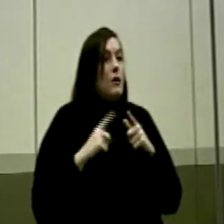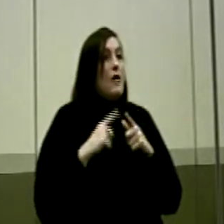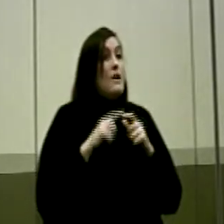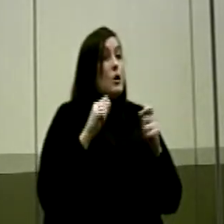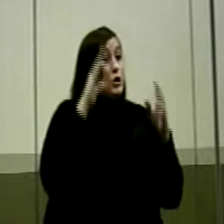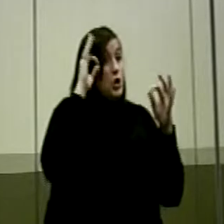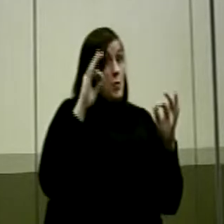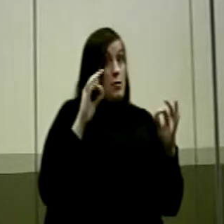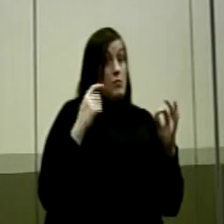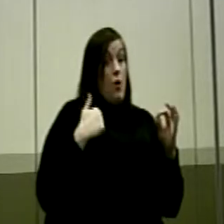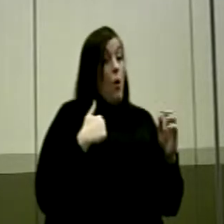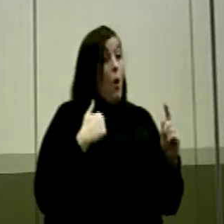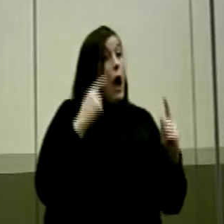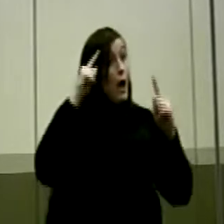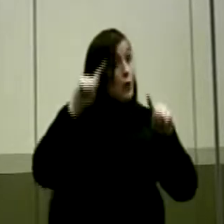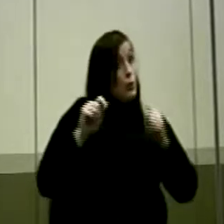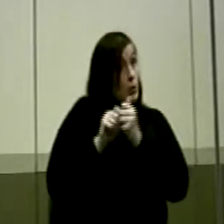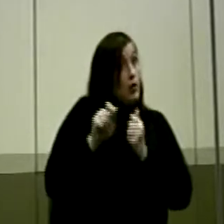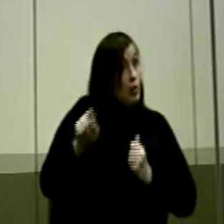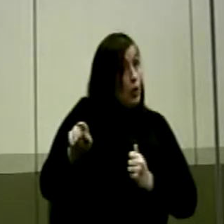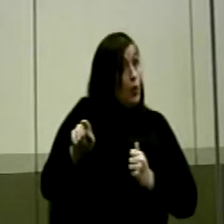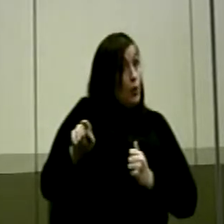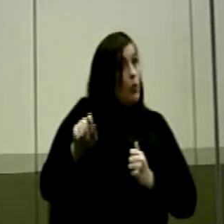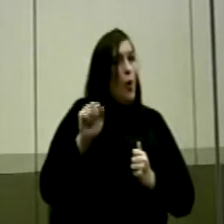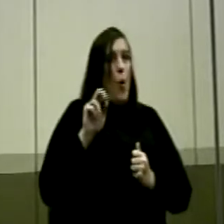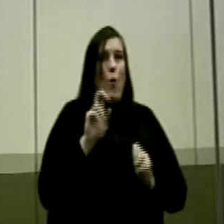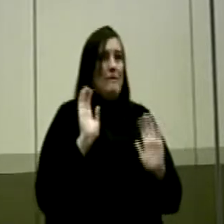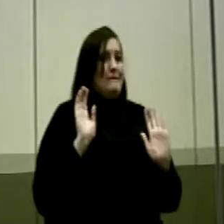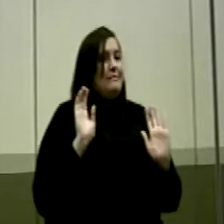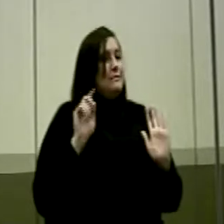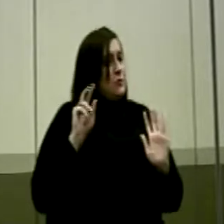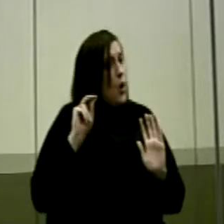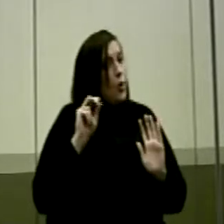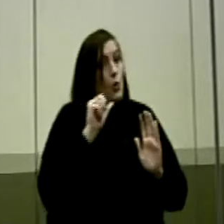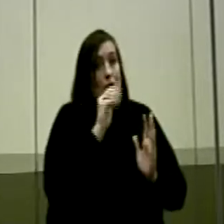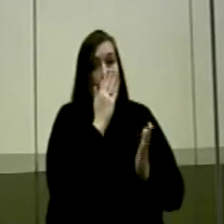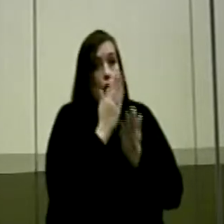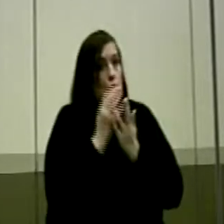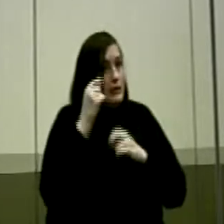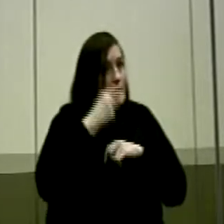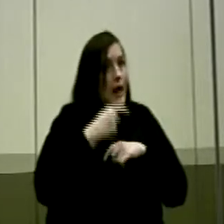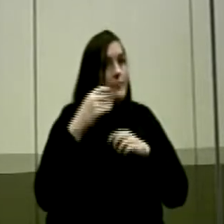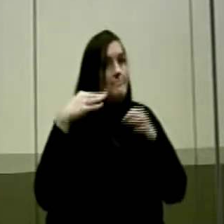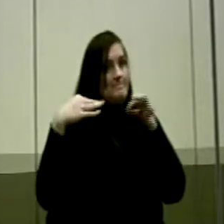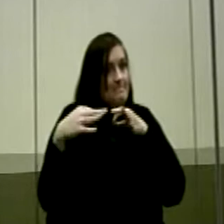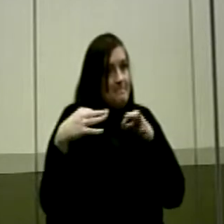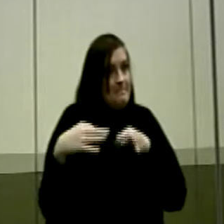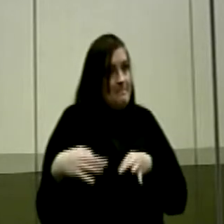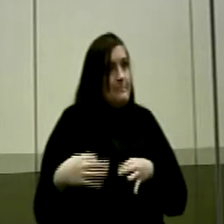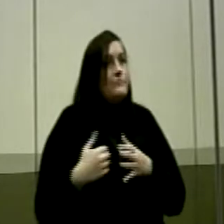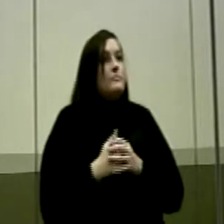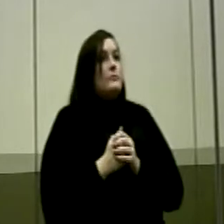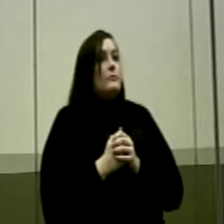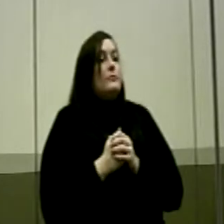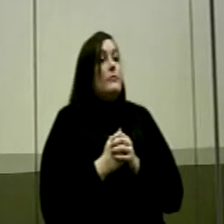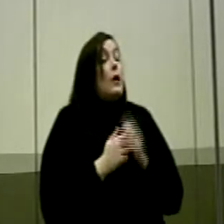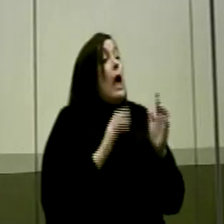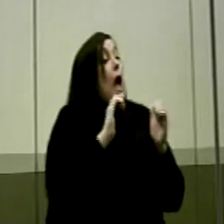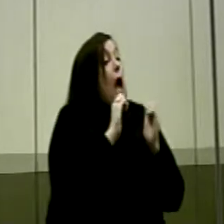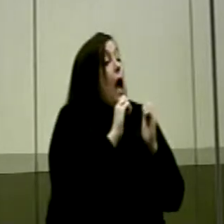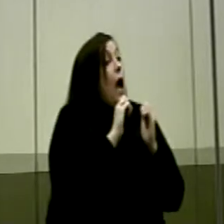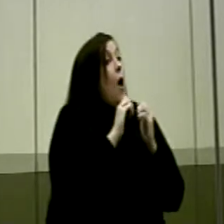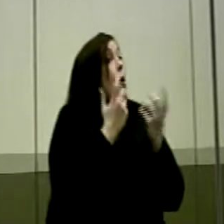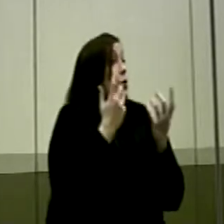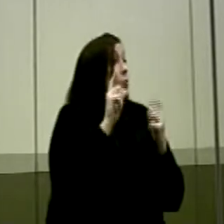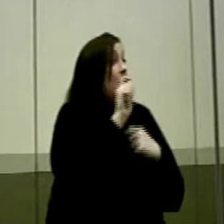feel the same way about the behavior. Yeah. Maybe. System or whatever. Yeah, it was comparing ratings even, like saying like I'm going to give you that you think that what are your, you